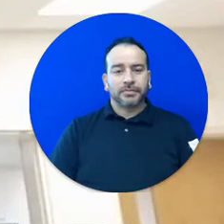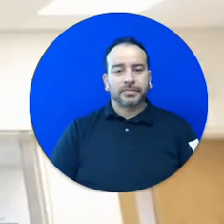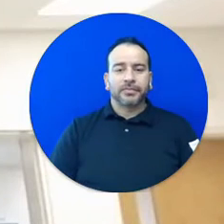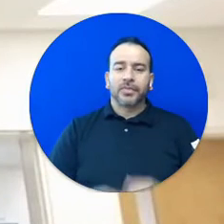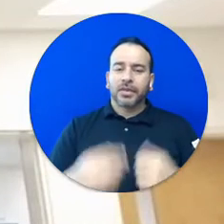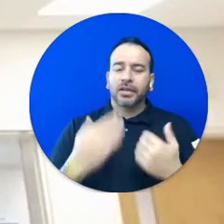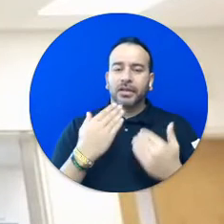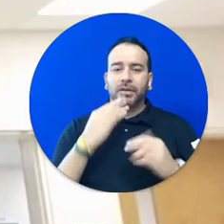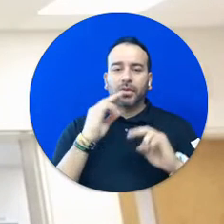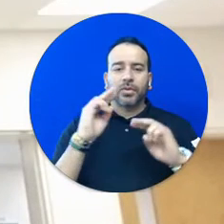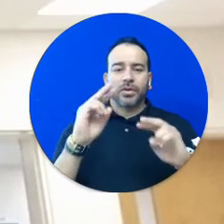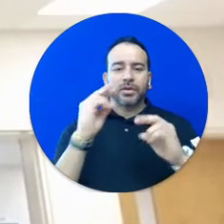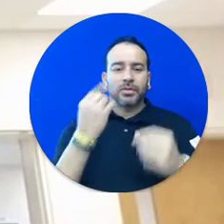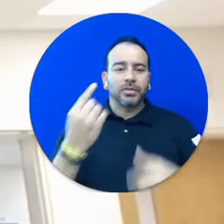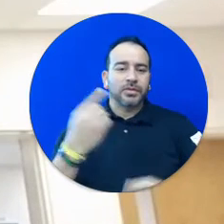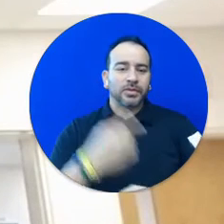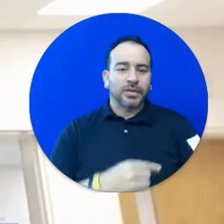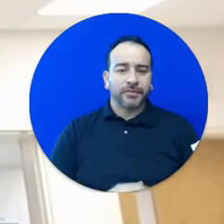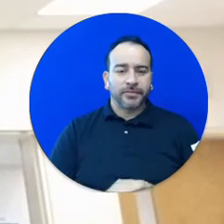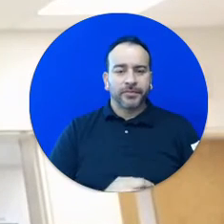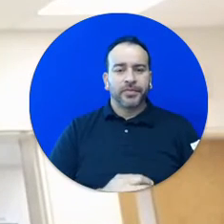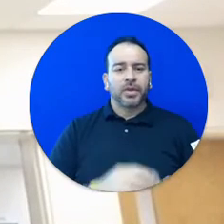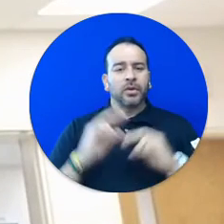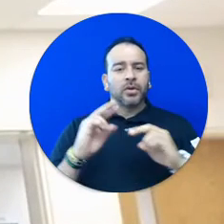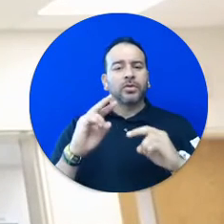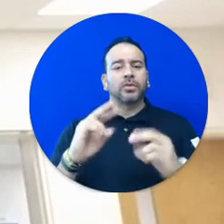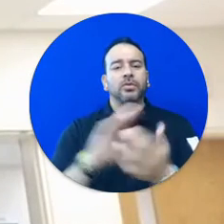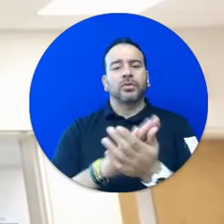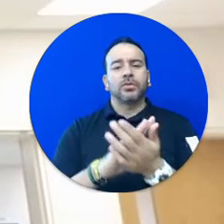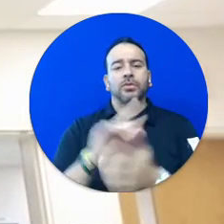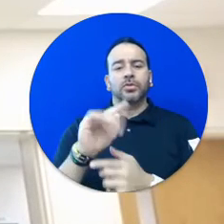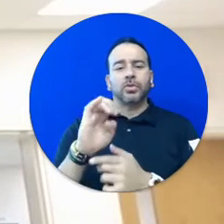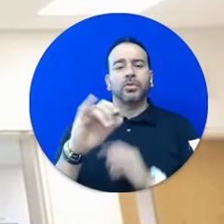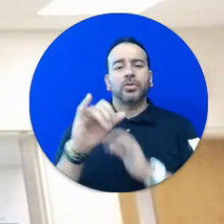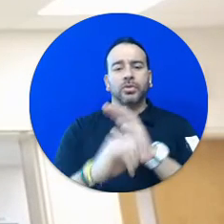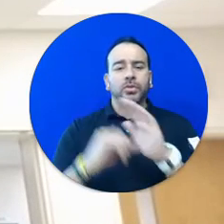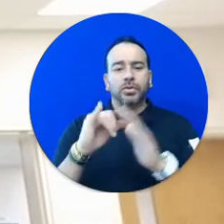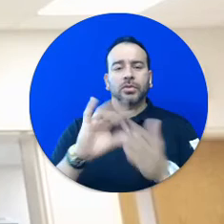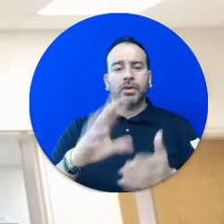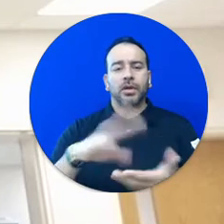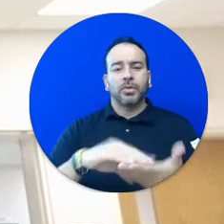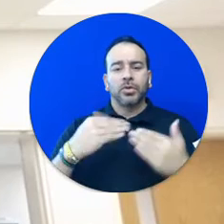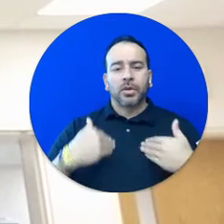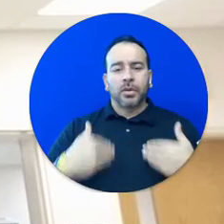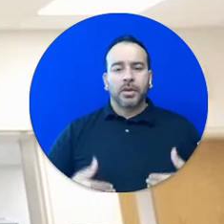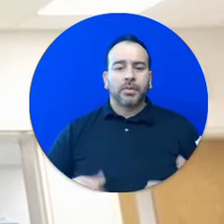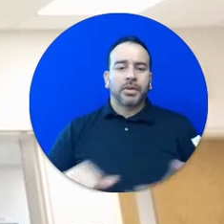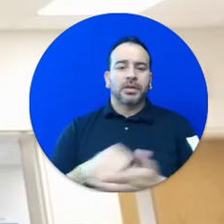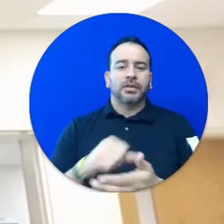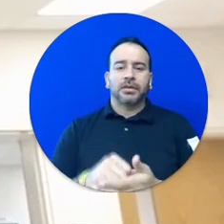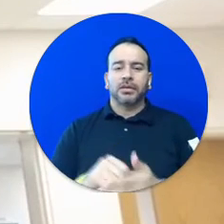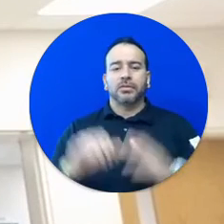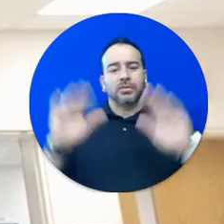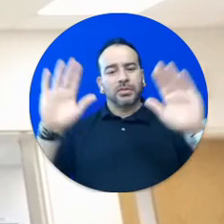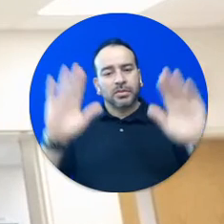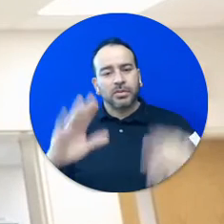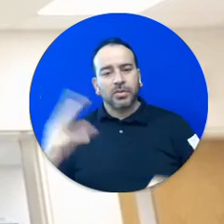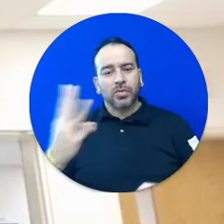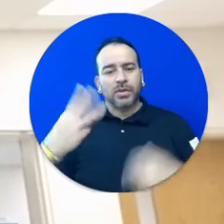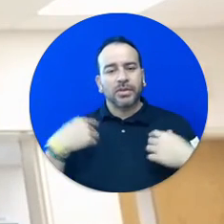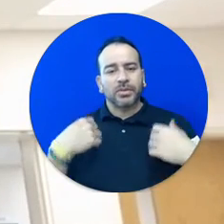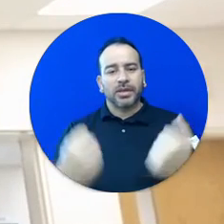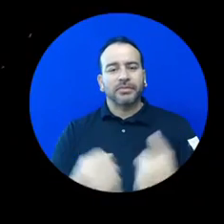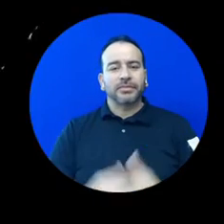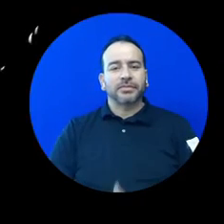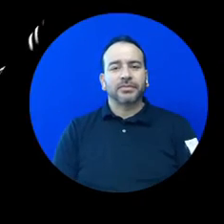Thank you for watching Brave TV News. You can always watch us on SchoolTube, YouTube, and in the Canvas Student Body page. Have a great Wednesday, Braves.